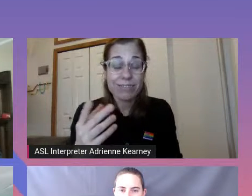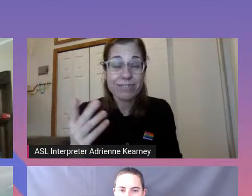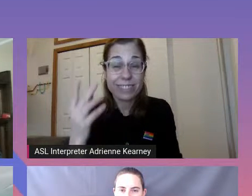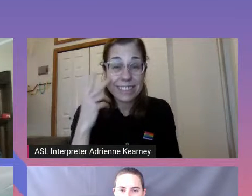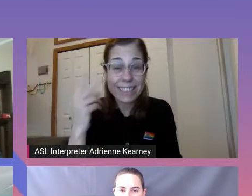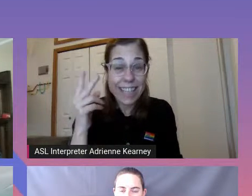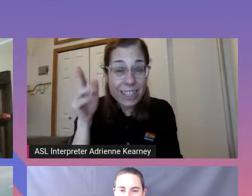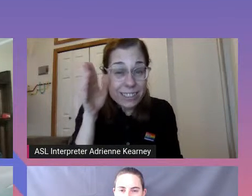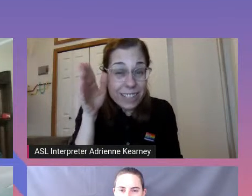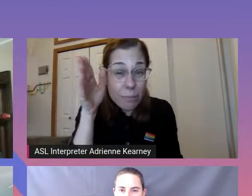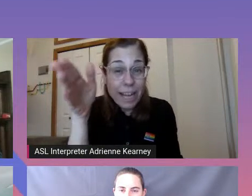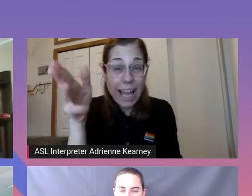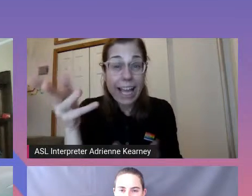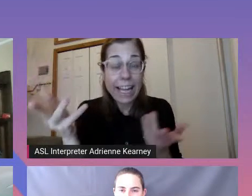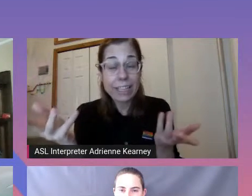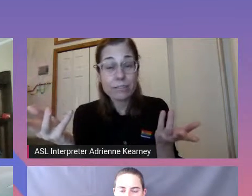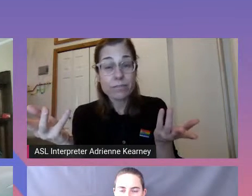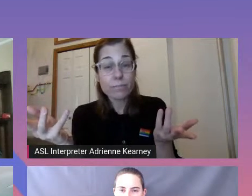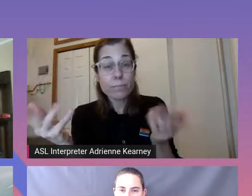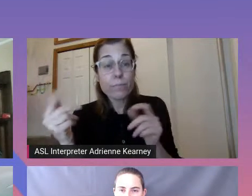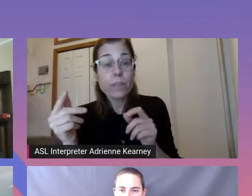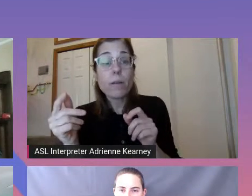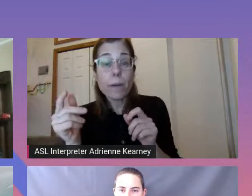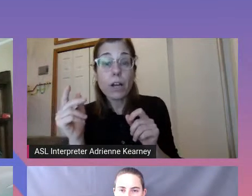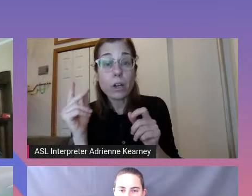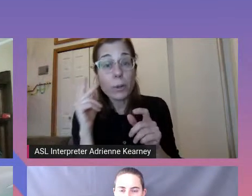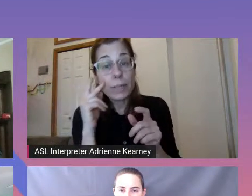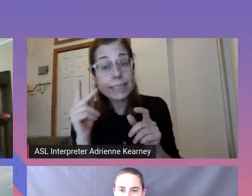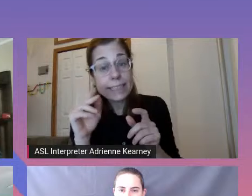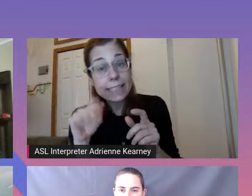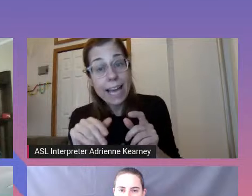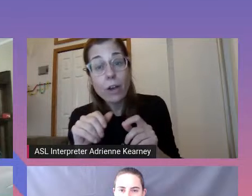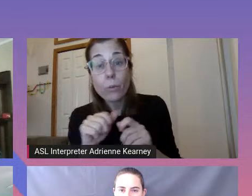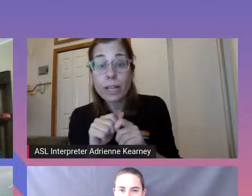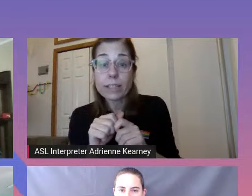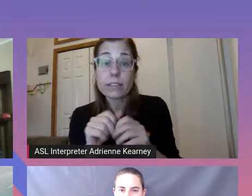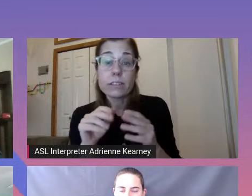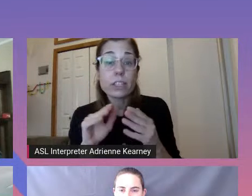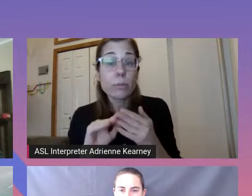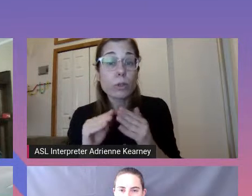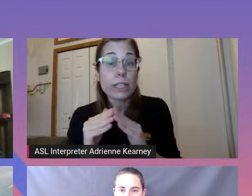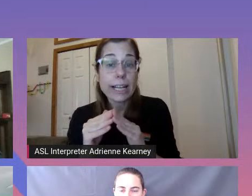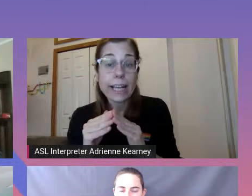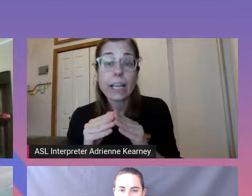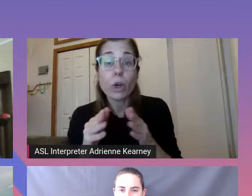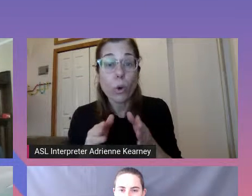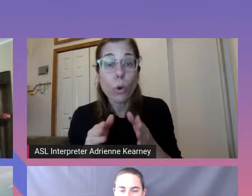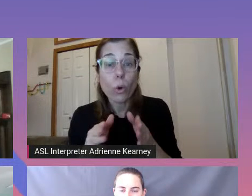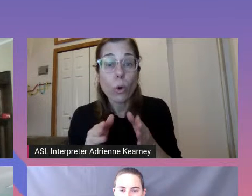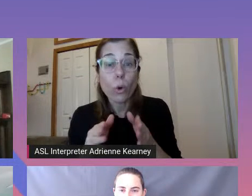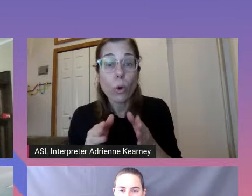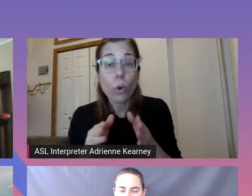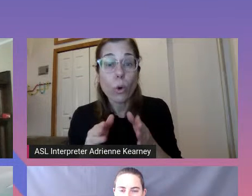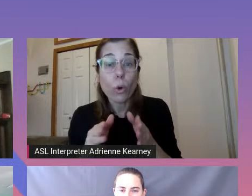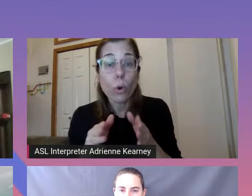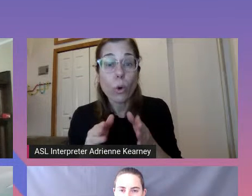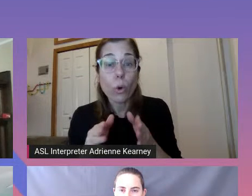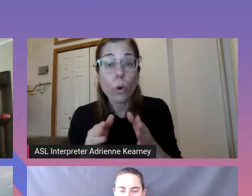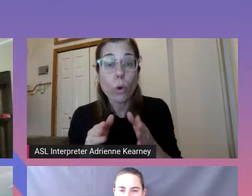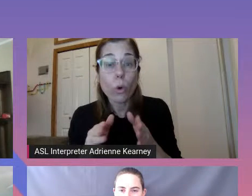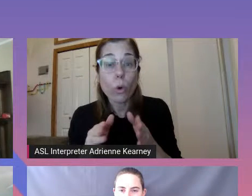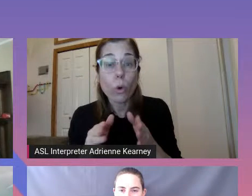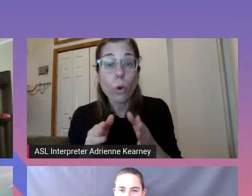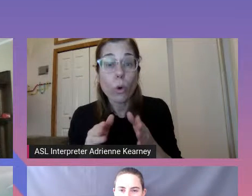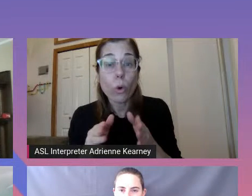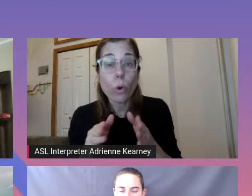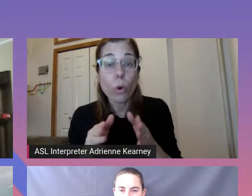the, community organizing work, through the folks that are leading these conversations, are having protests, are creating